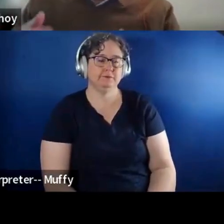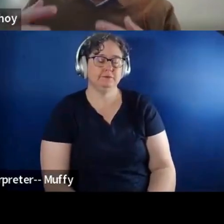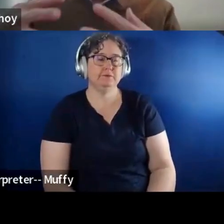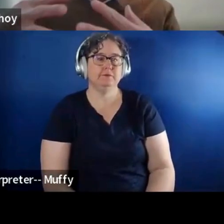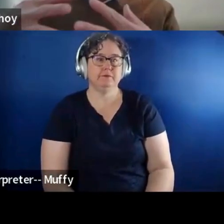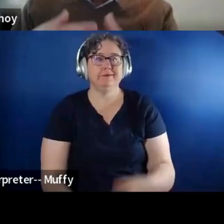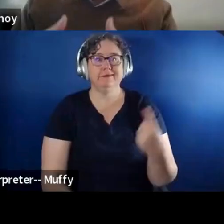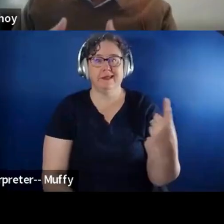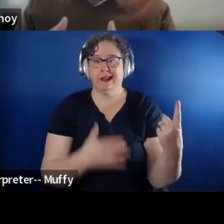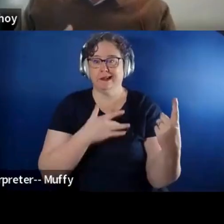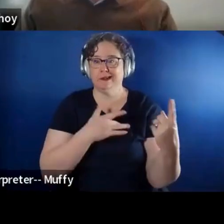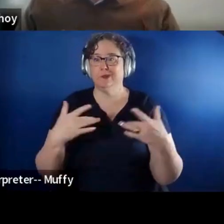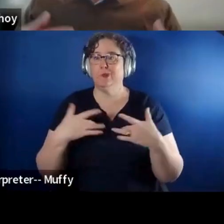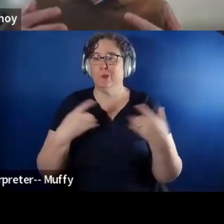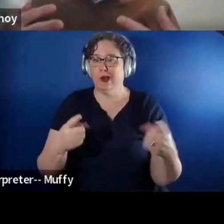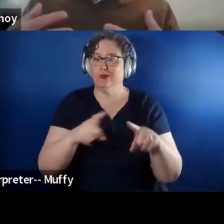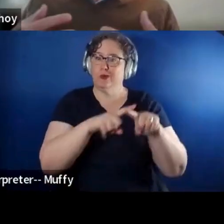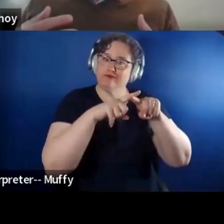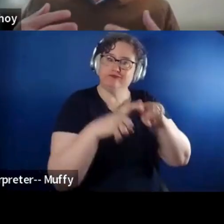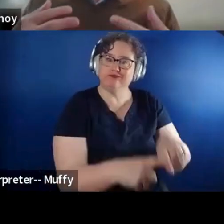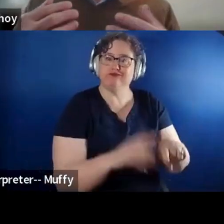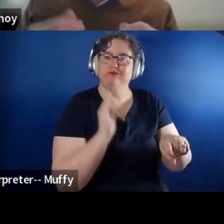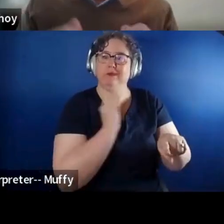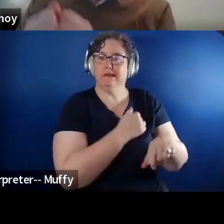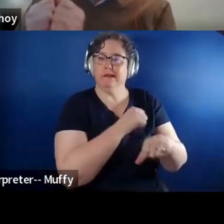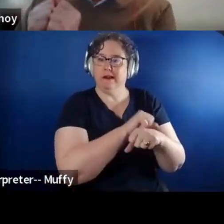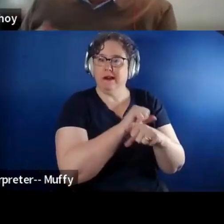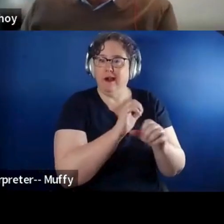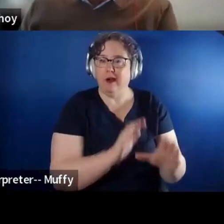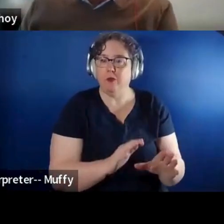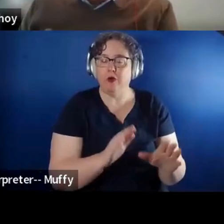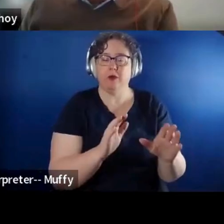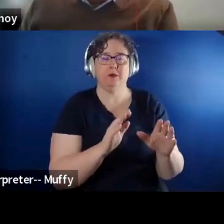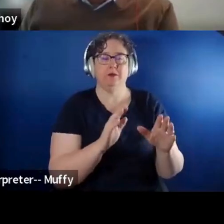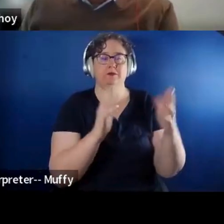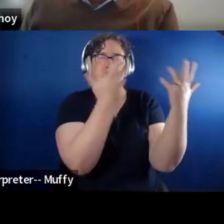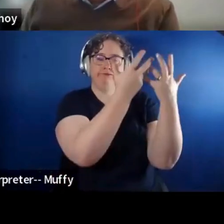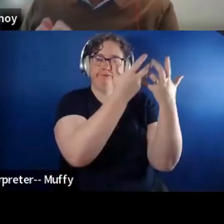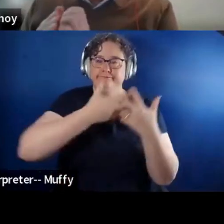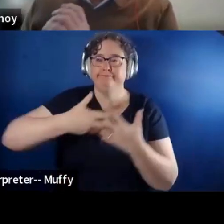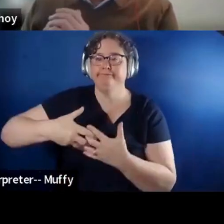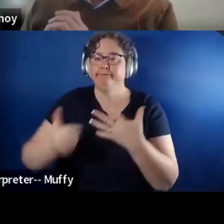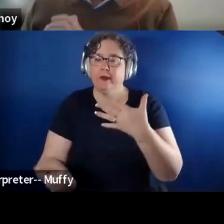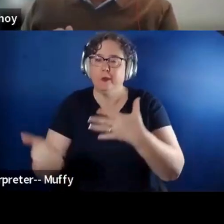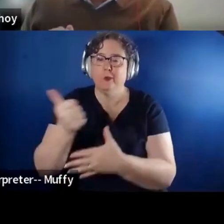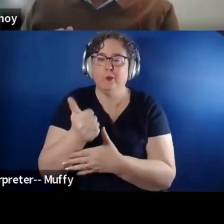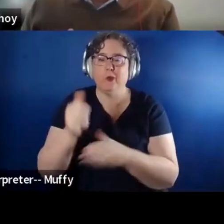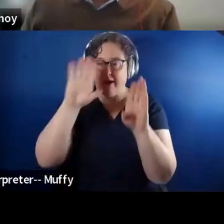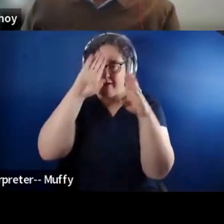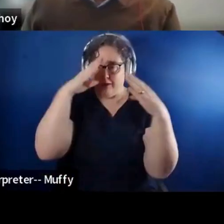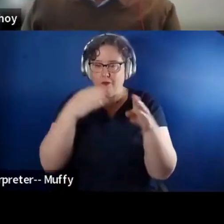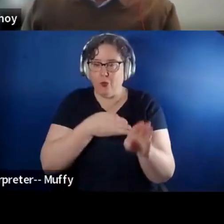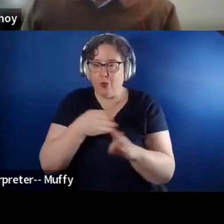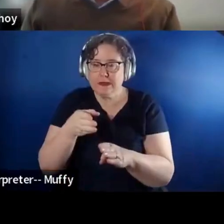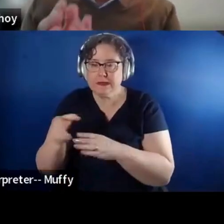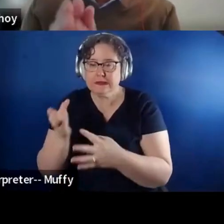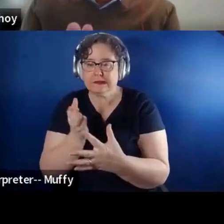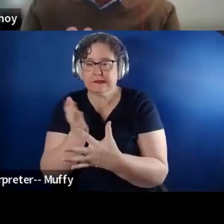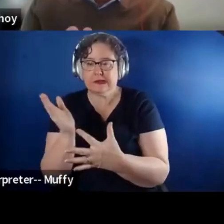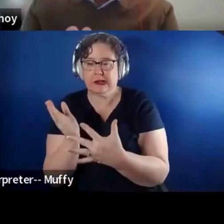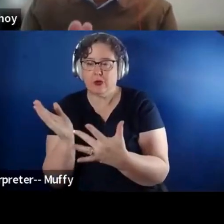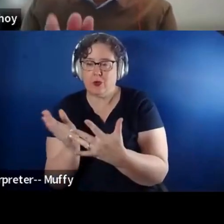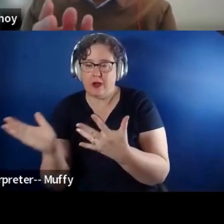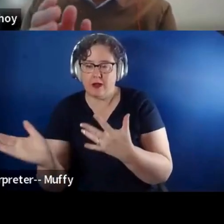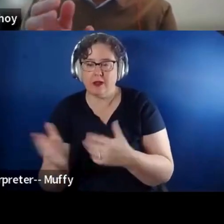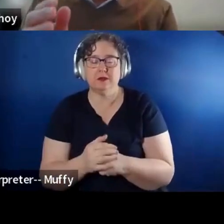of a trend, relying on our people, alignment with the priority focus areas is really important. Something that